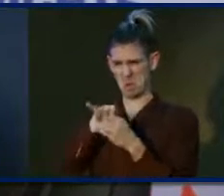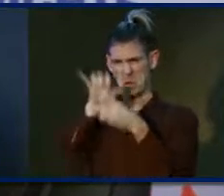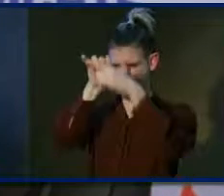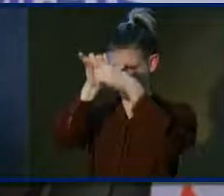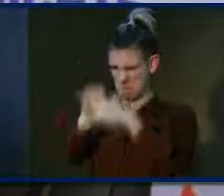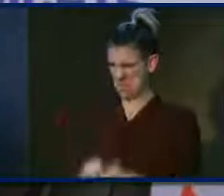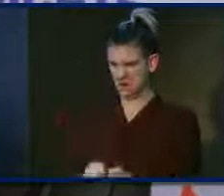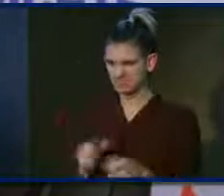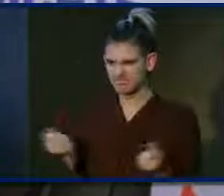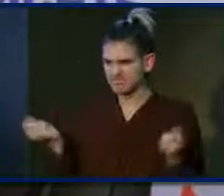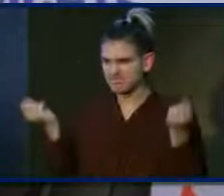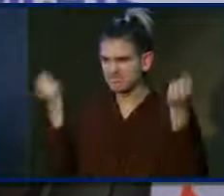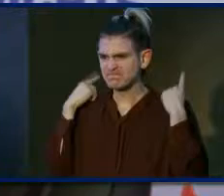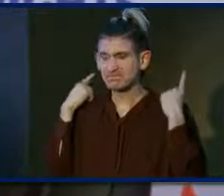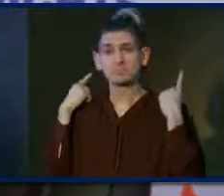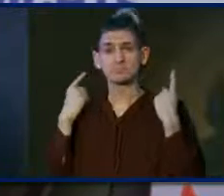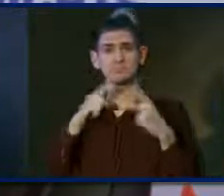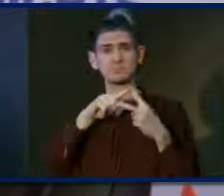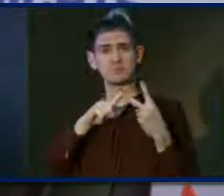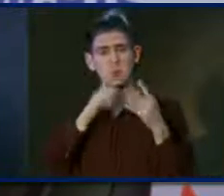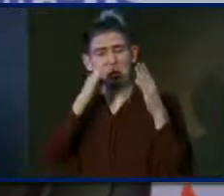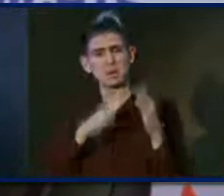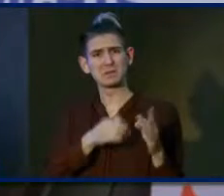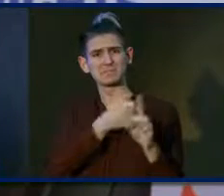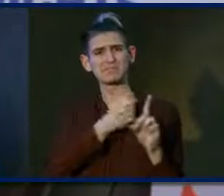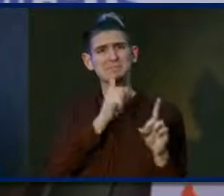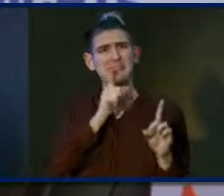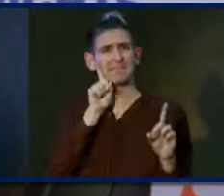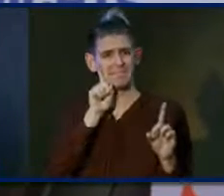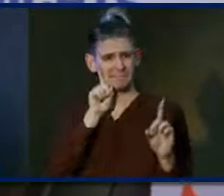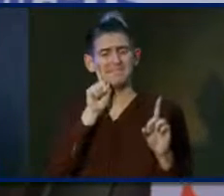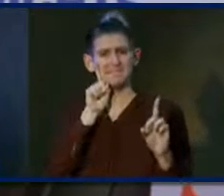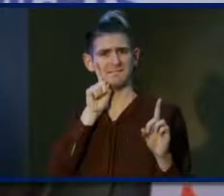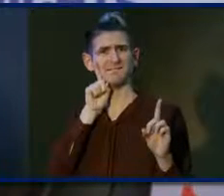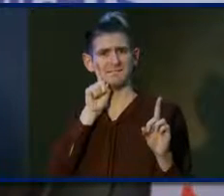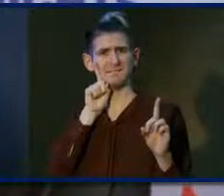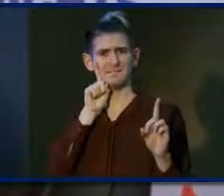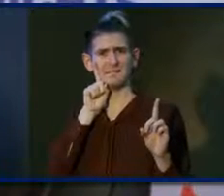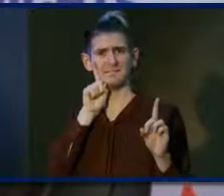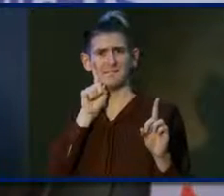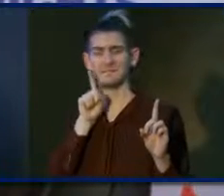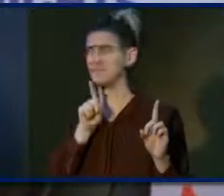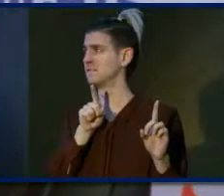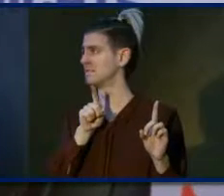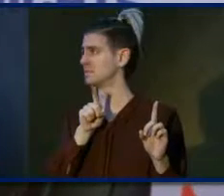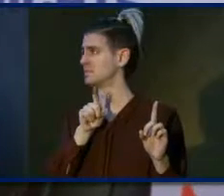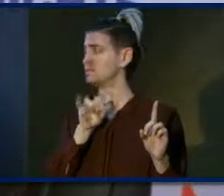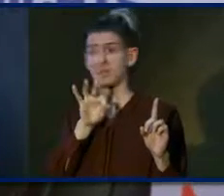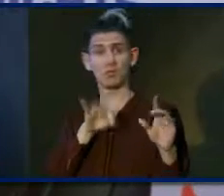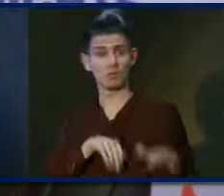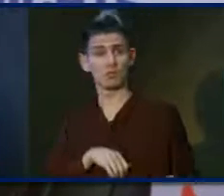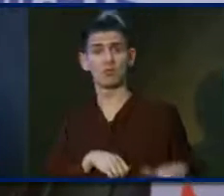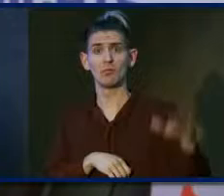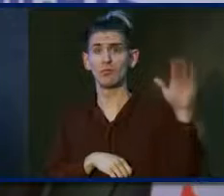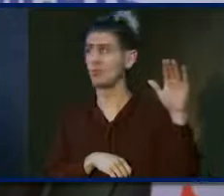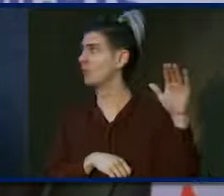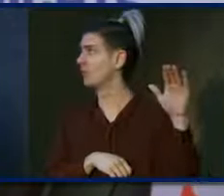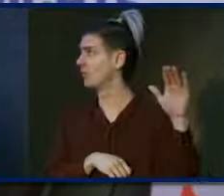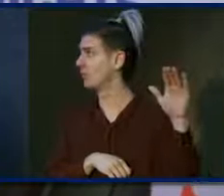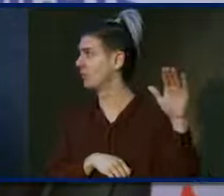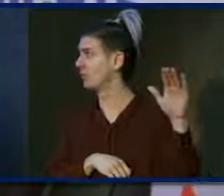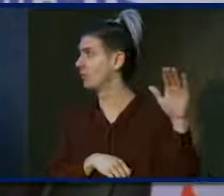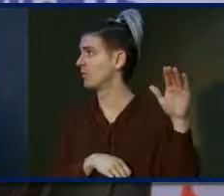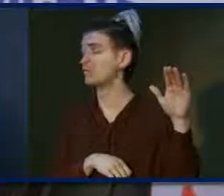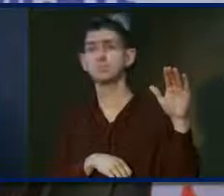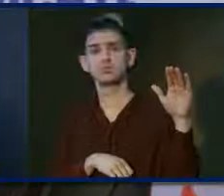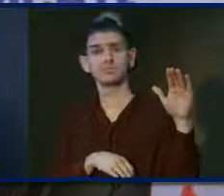language. For the deaf individual who, if they grew up with American